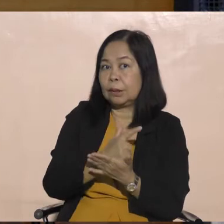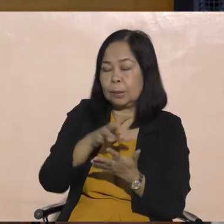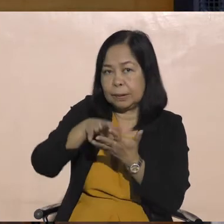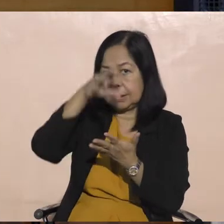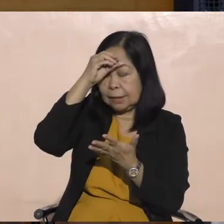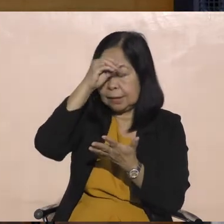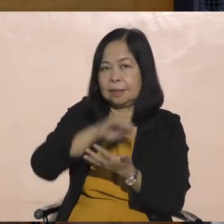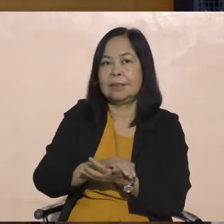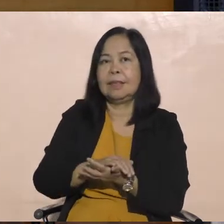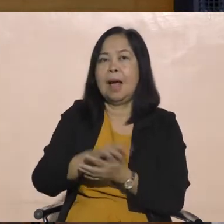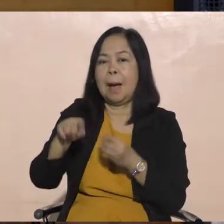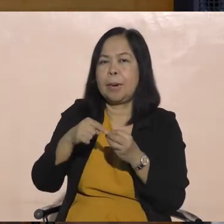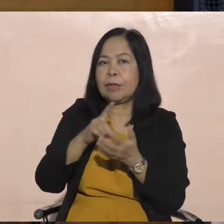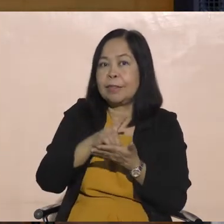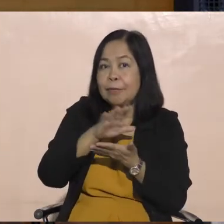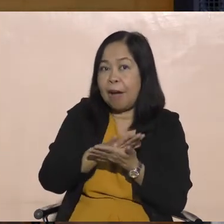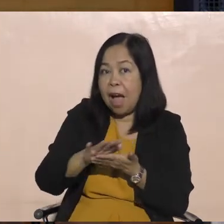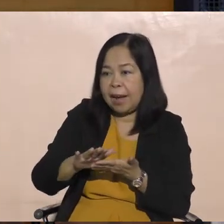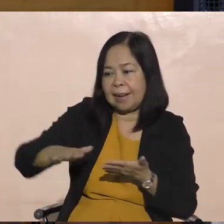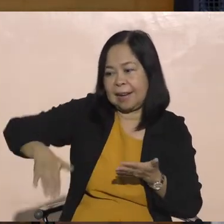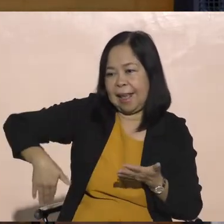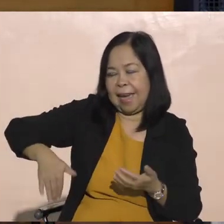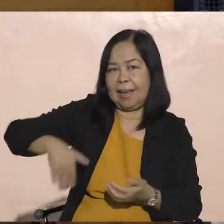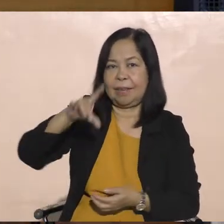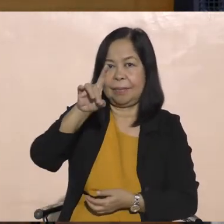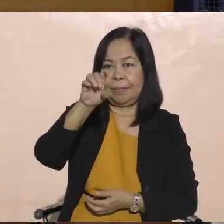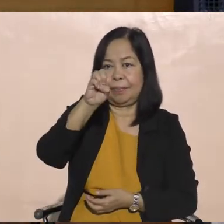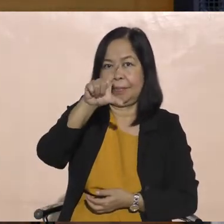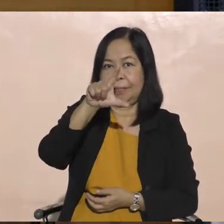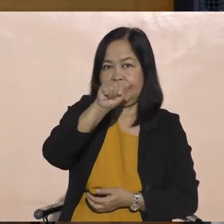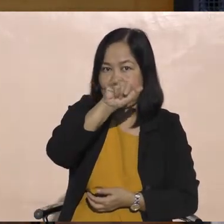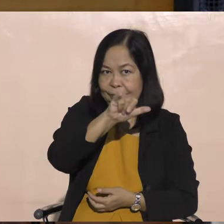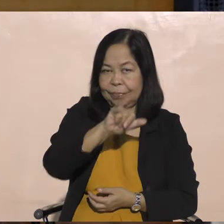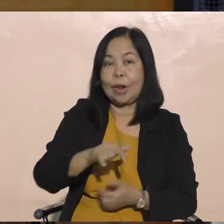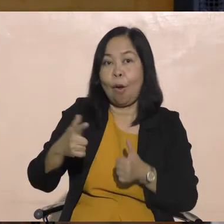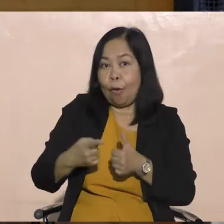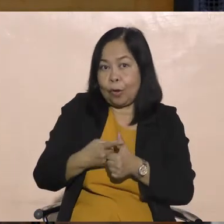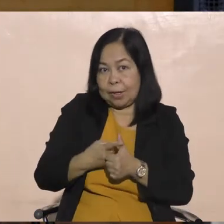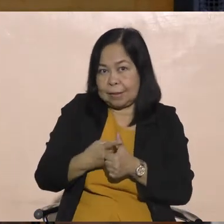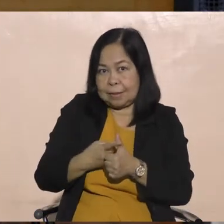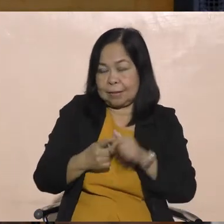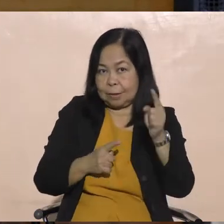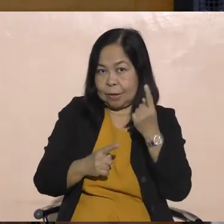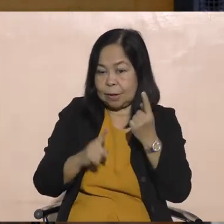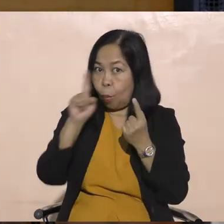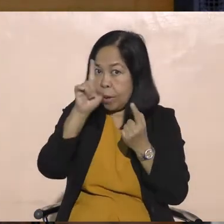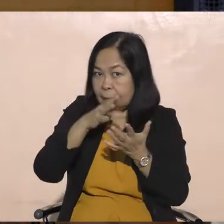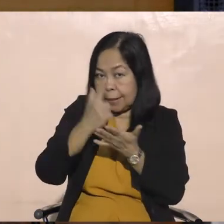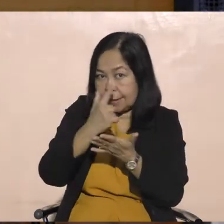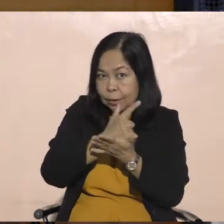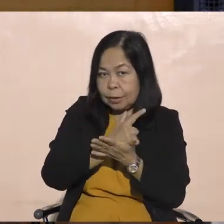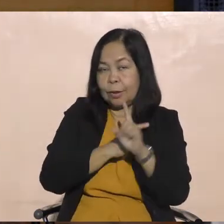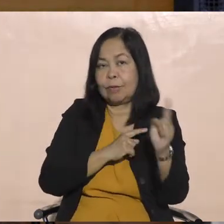of these delays, or what we call divine delays, is that first, it grows our faith